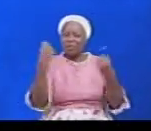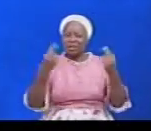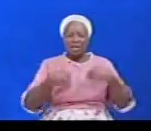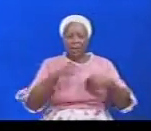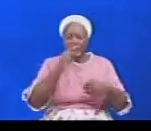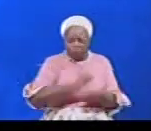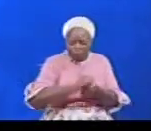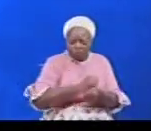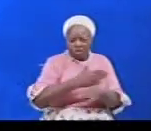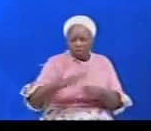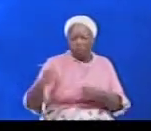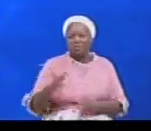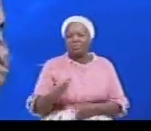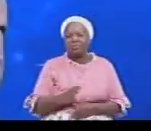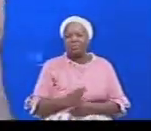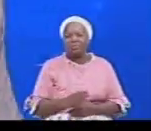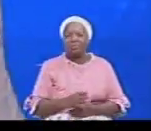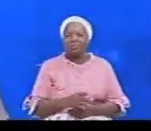away.